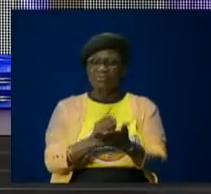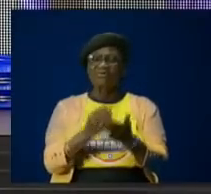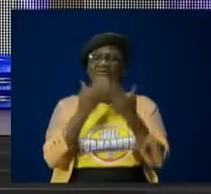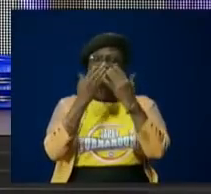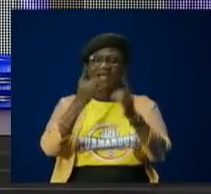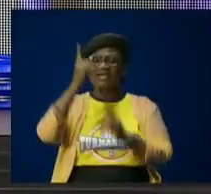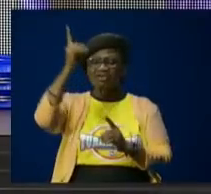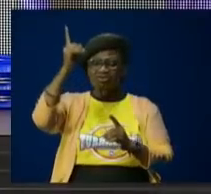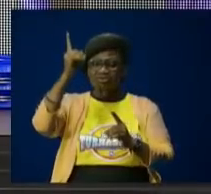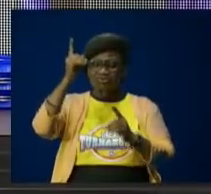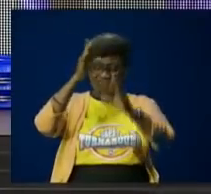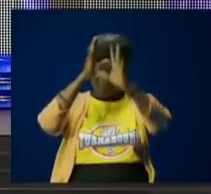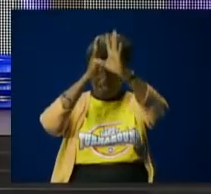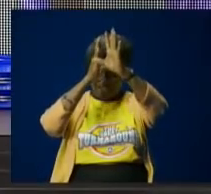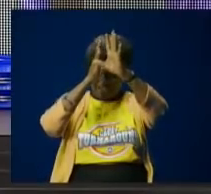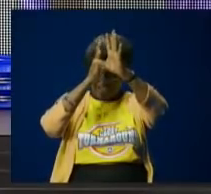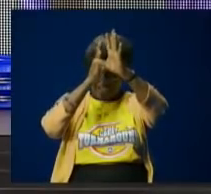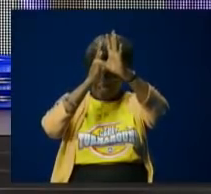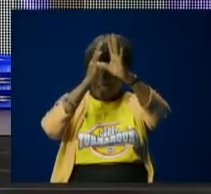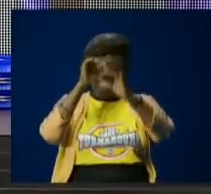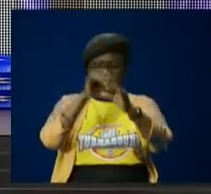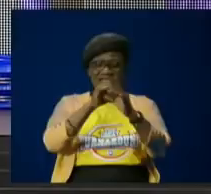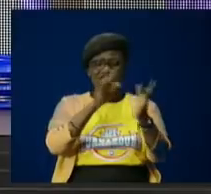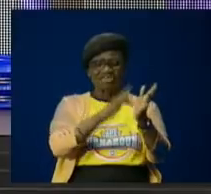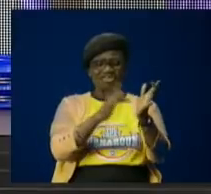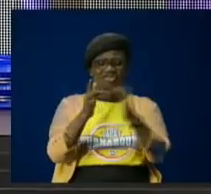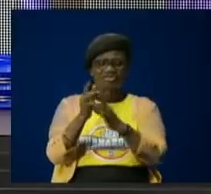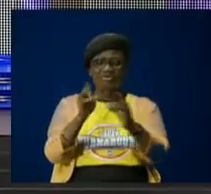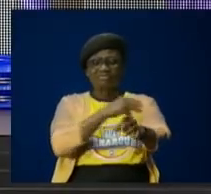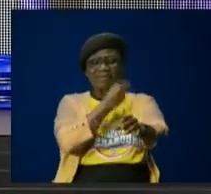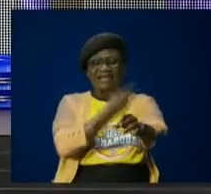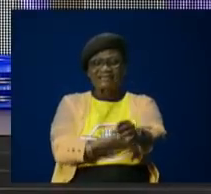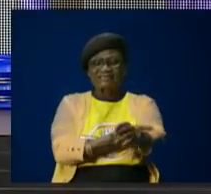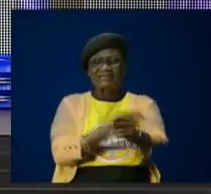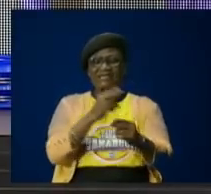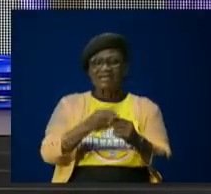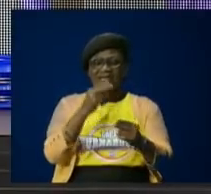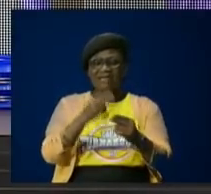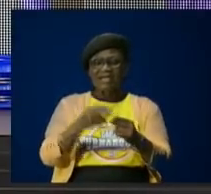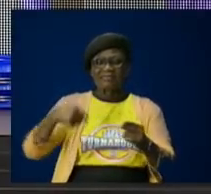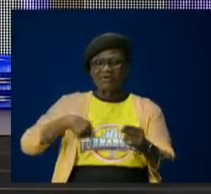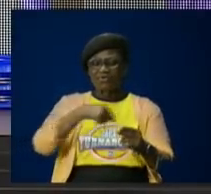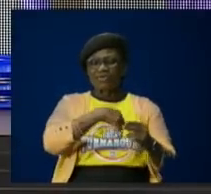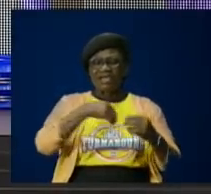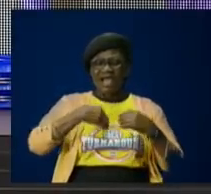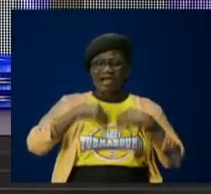you, Father. In Jesus' mighty name, we have prayed.